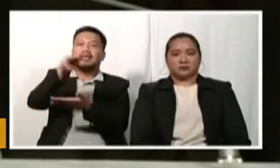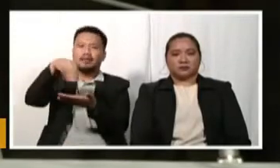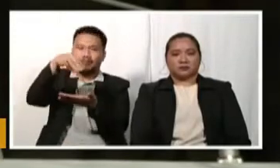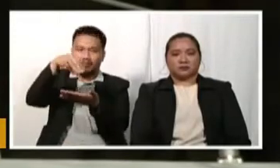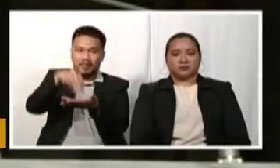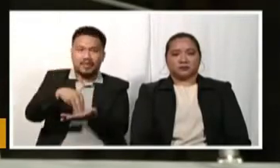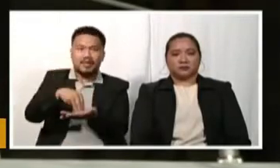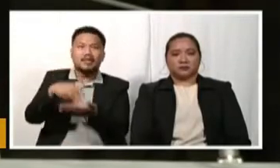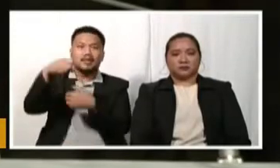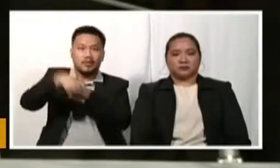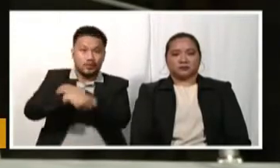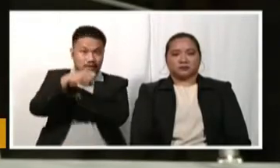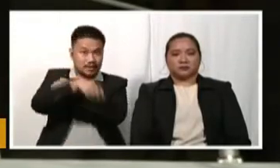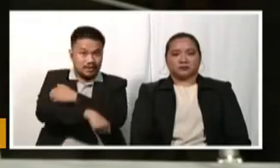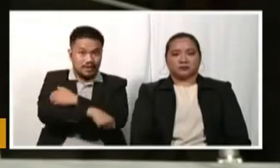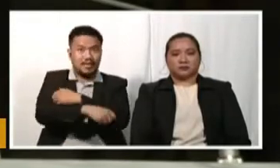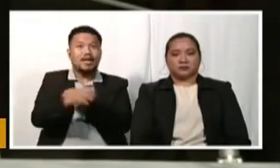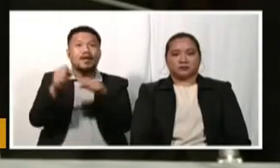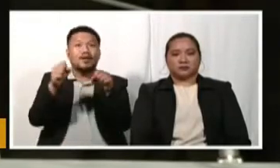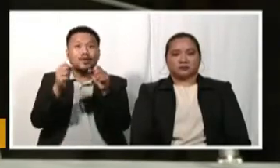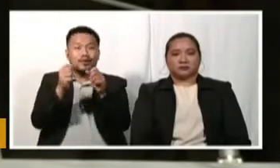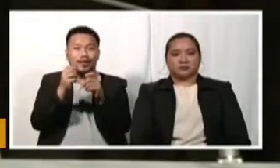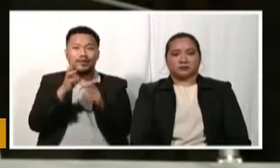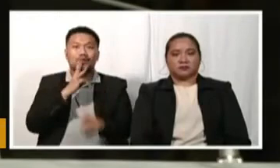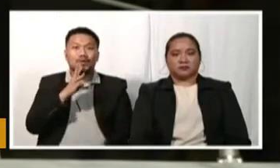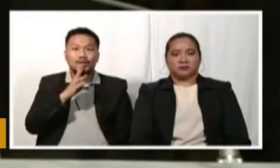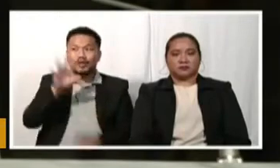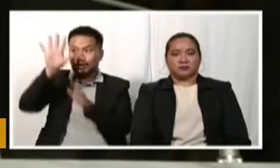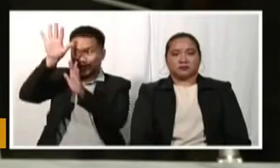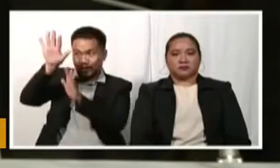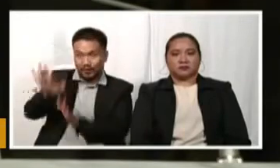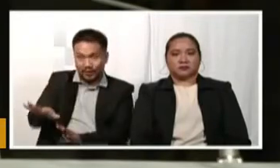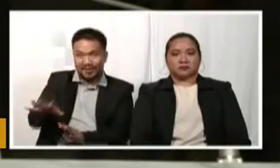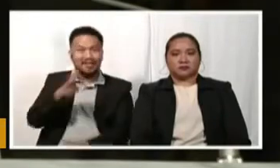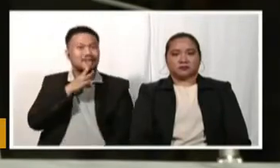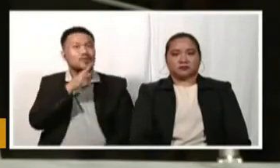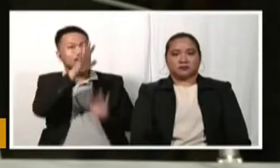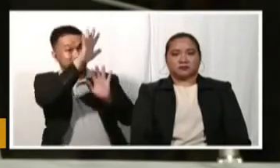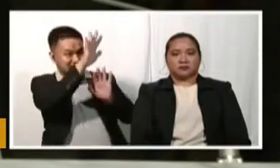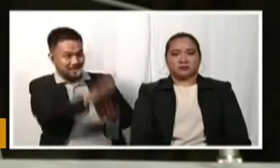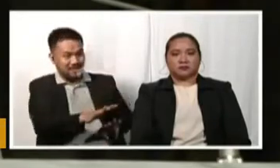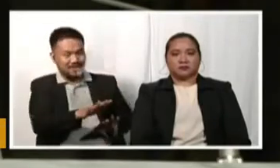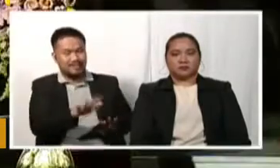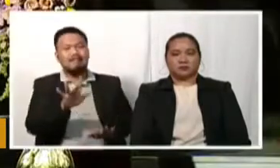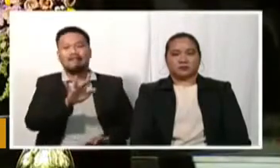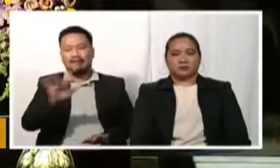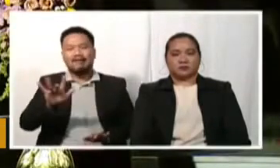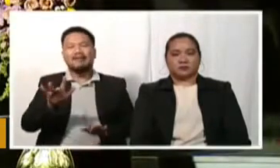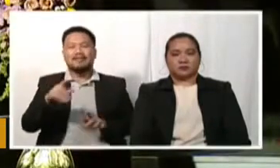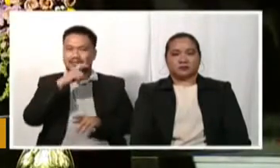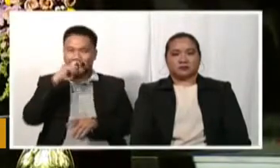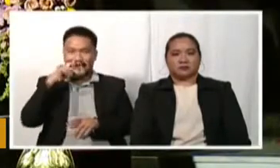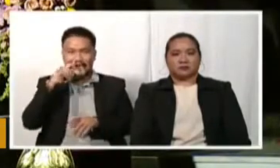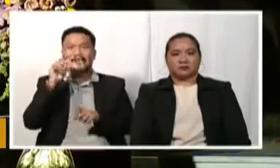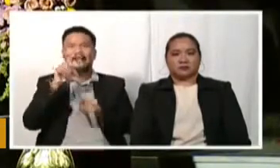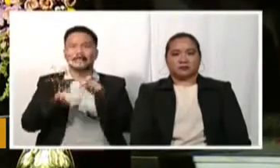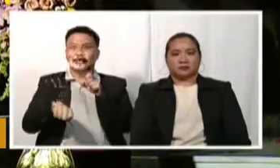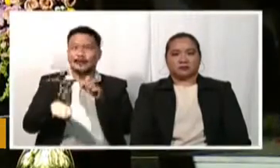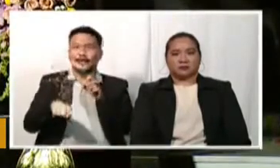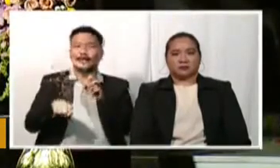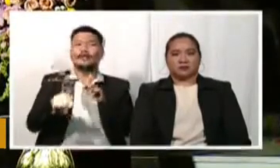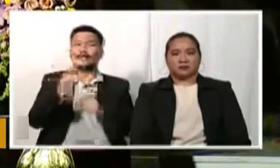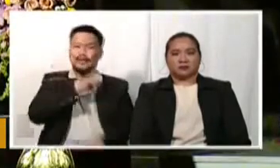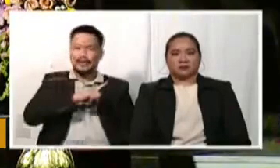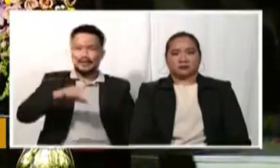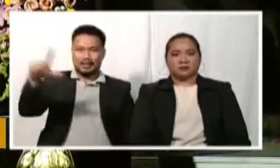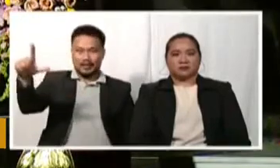sea with the water like a wall to their right and to their left. Thus,